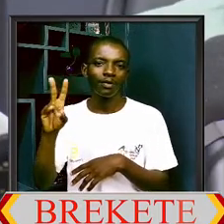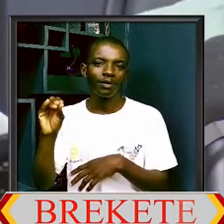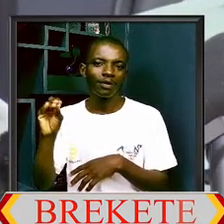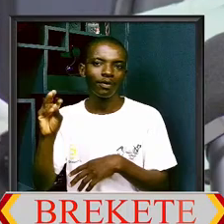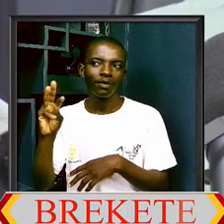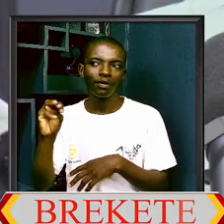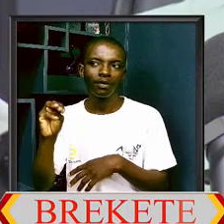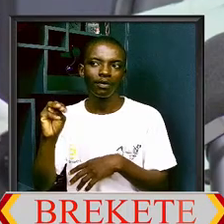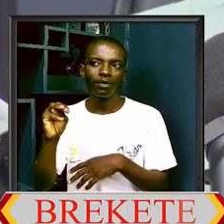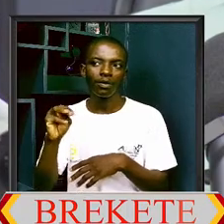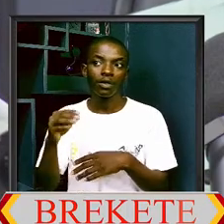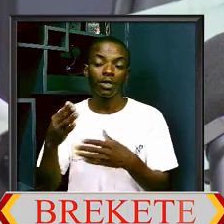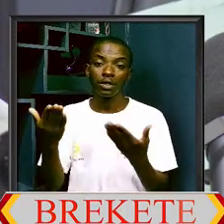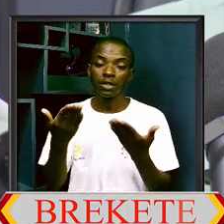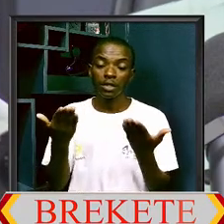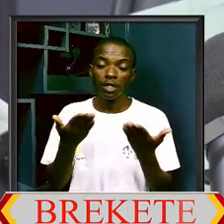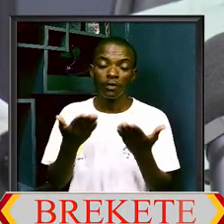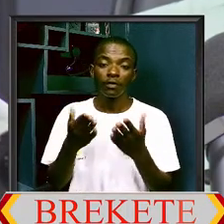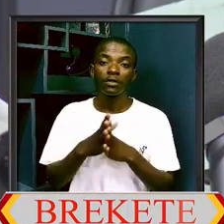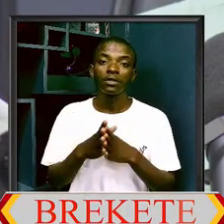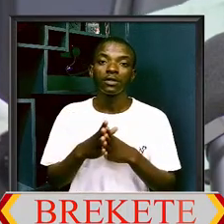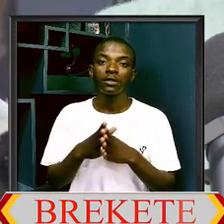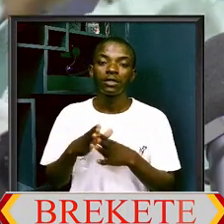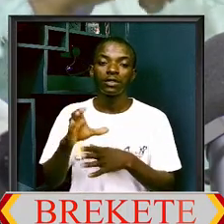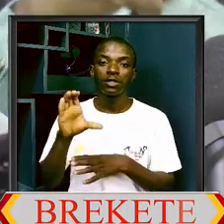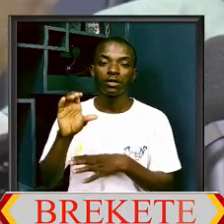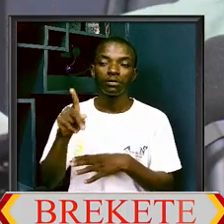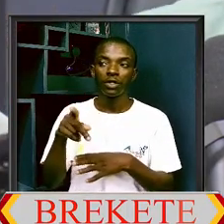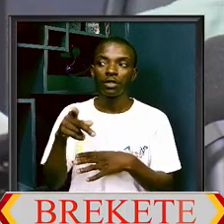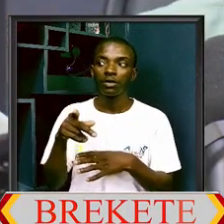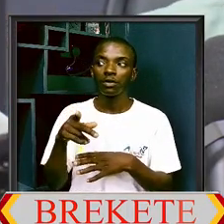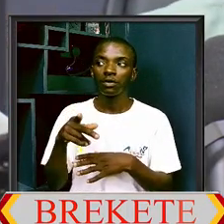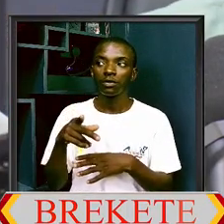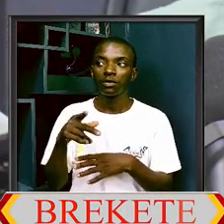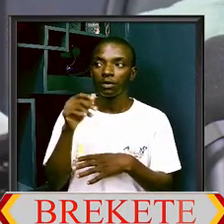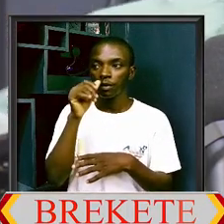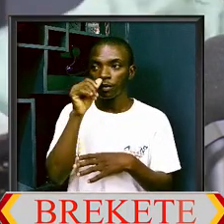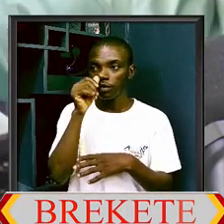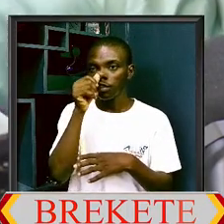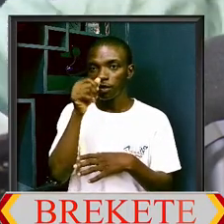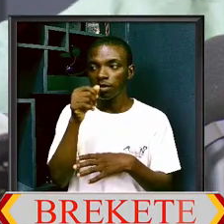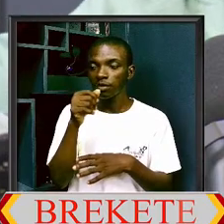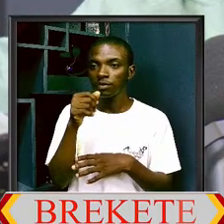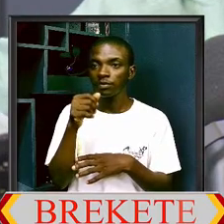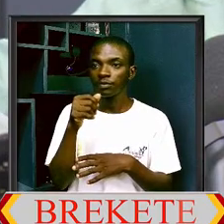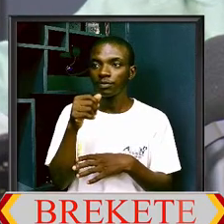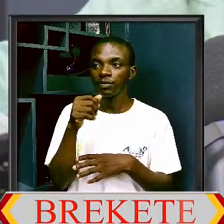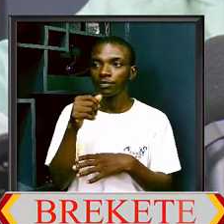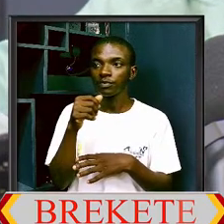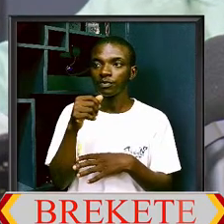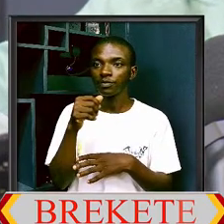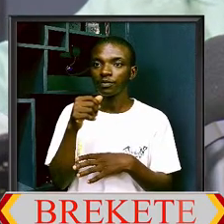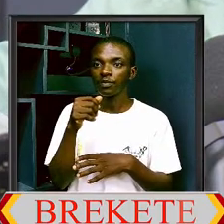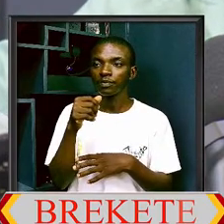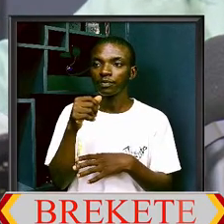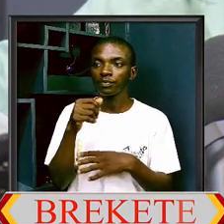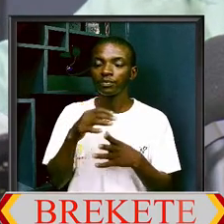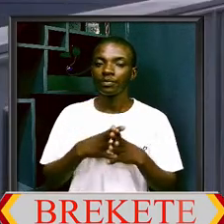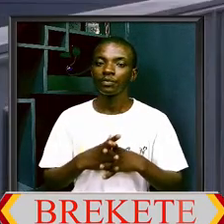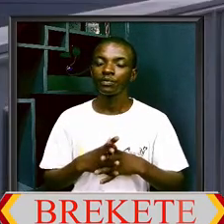still serving yes yeah I think so sir a city now talk to to the okay give out the